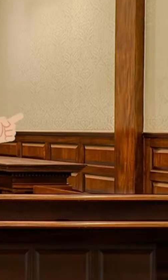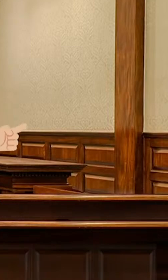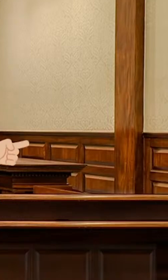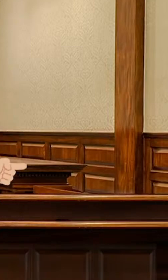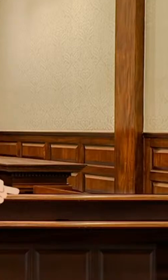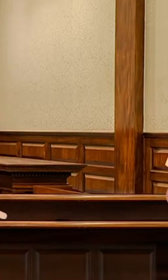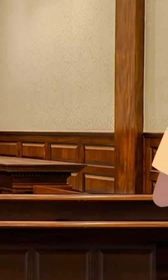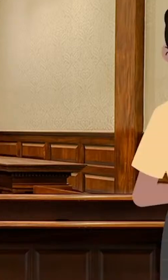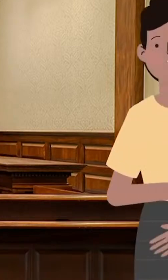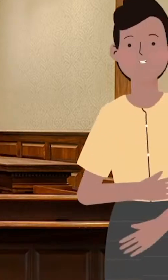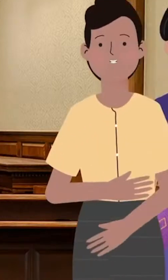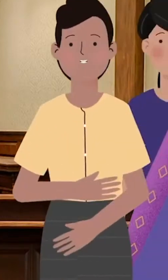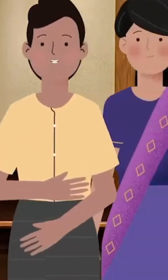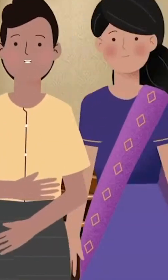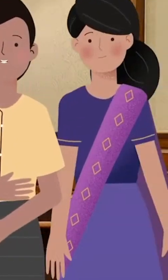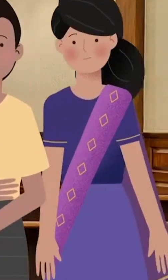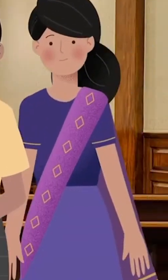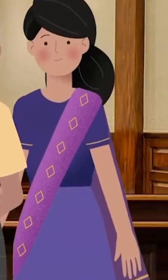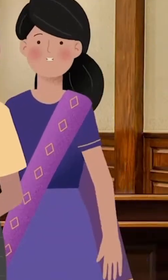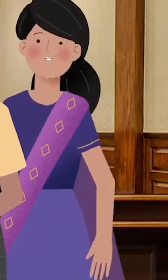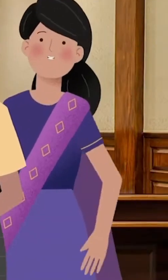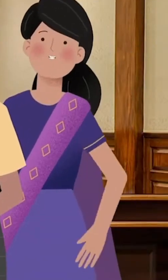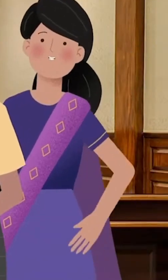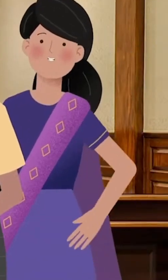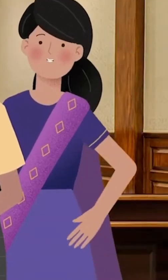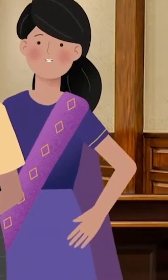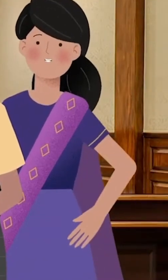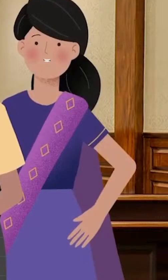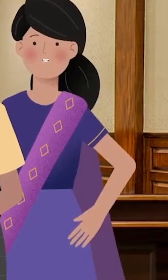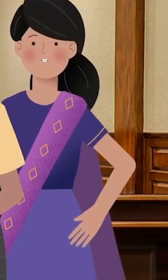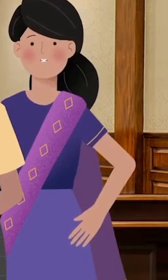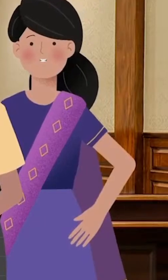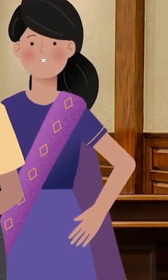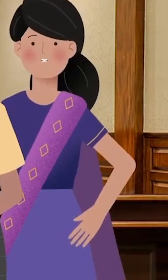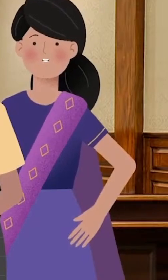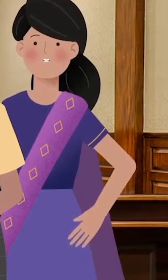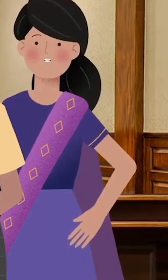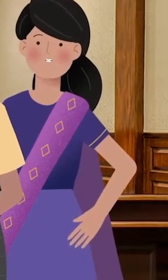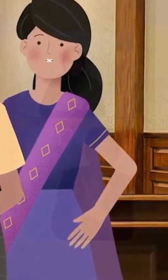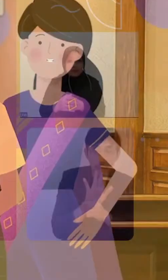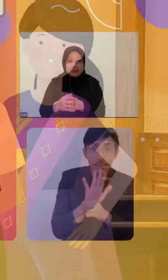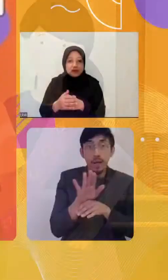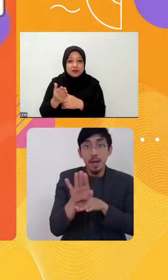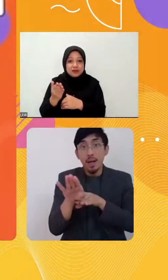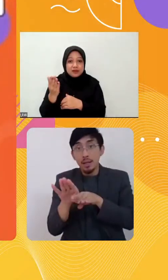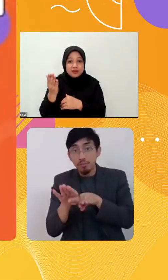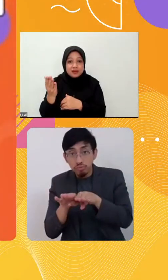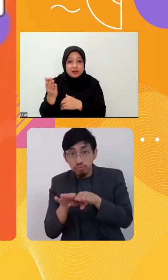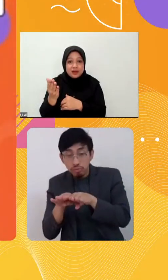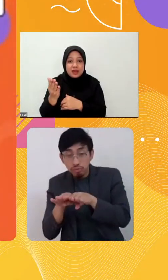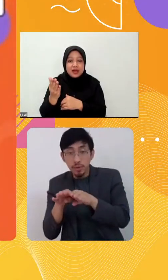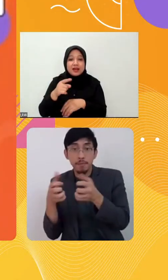with supportive laws and policies. Young people have a need to be heard and a right.